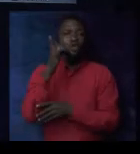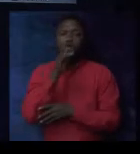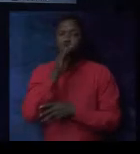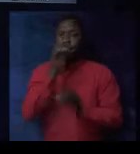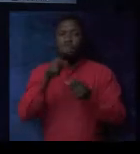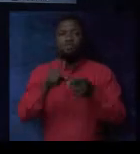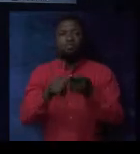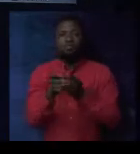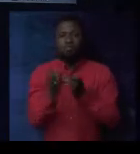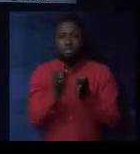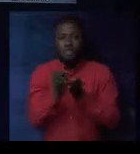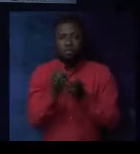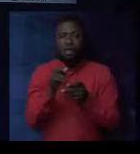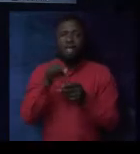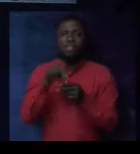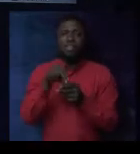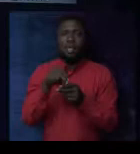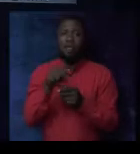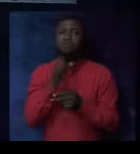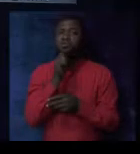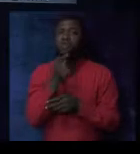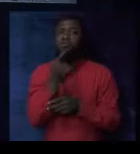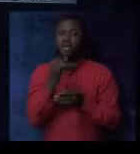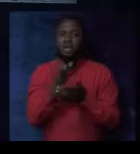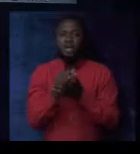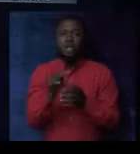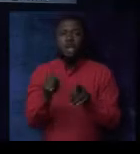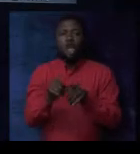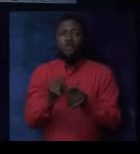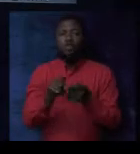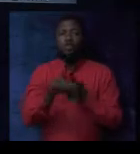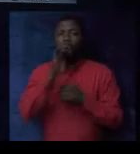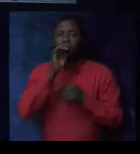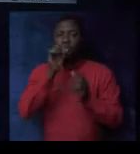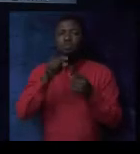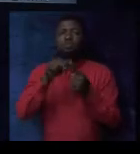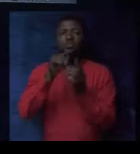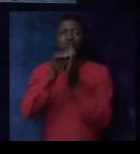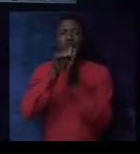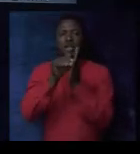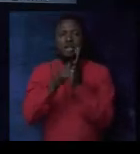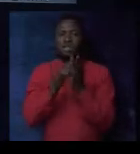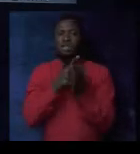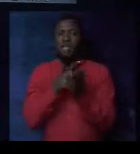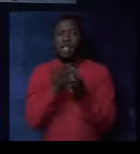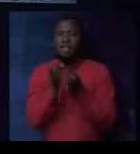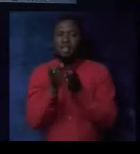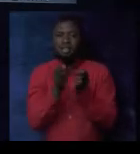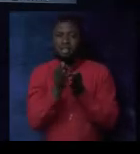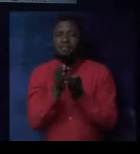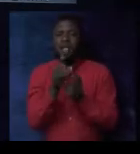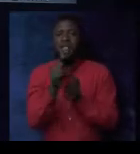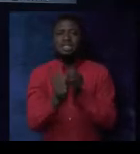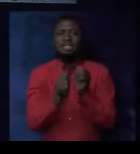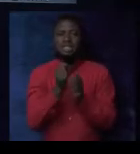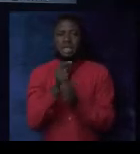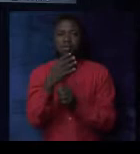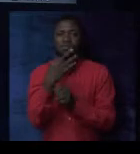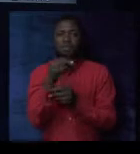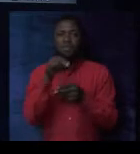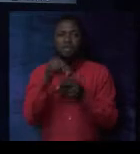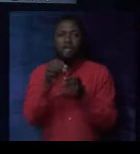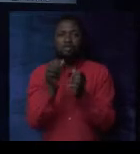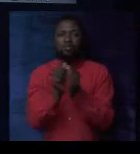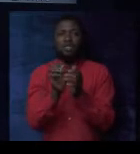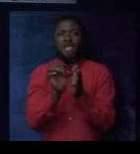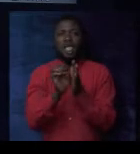should be able to define nouns. Not only that, you should also be able to list and define types of nouns